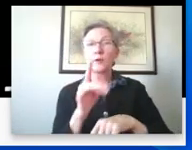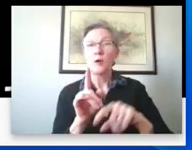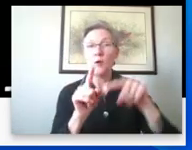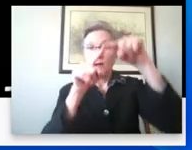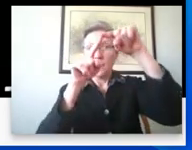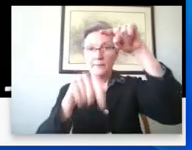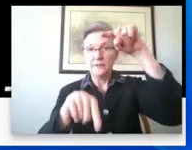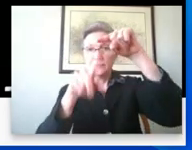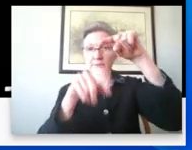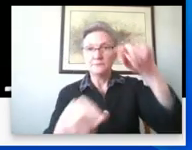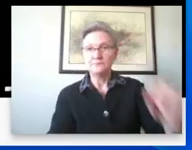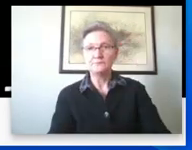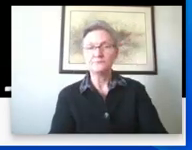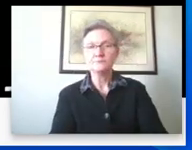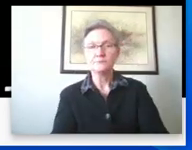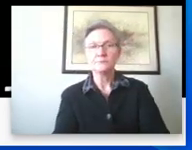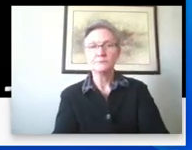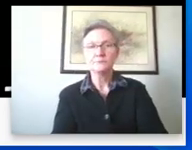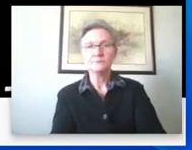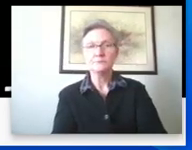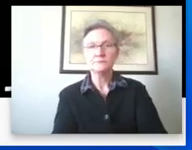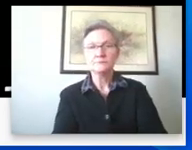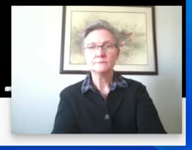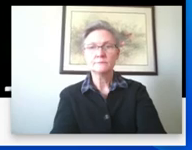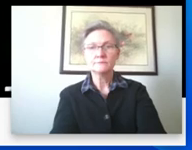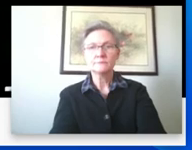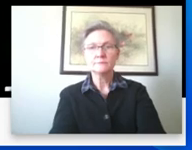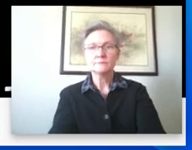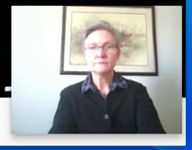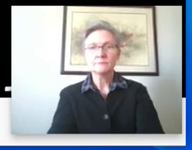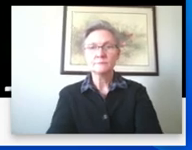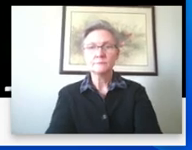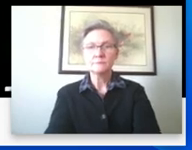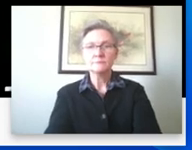and down? So I have 1 row,